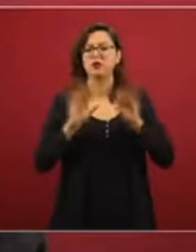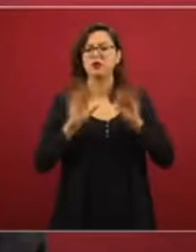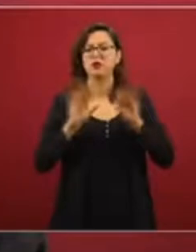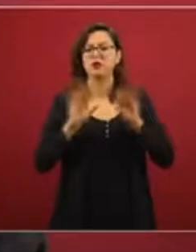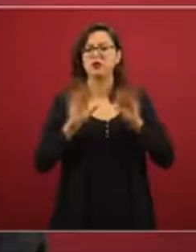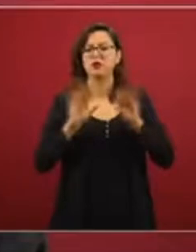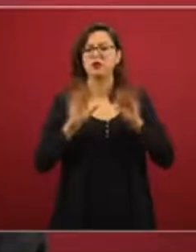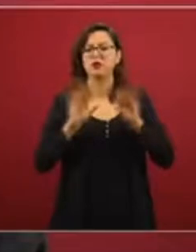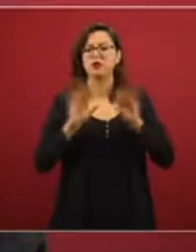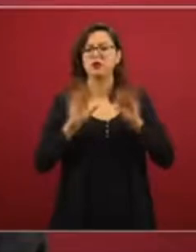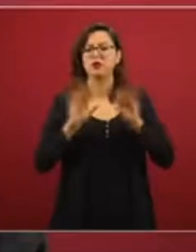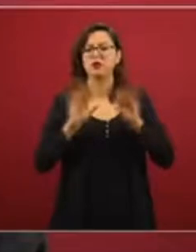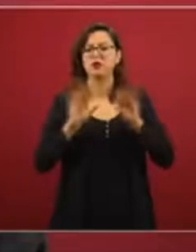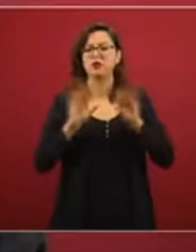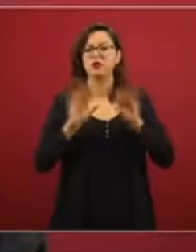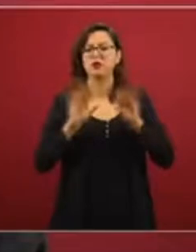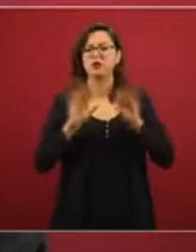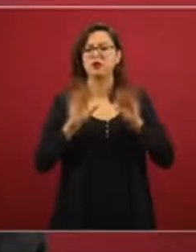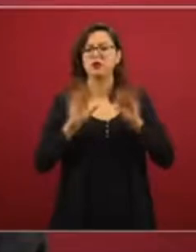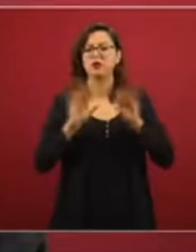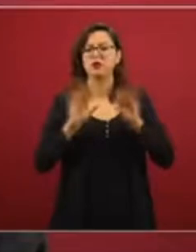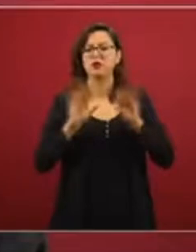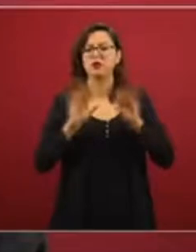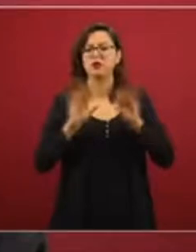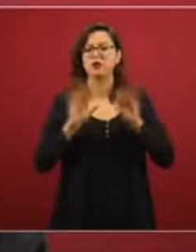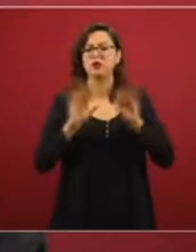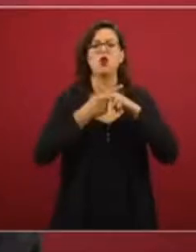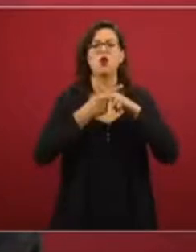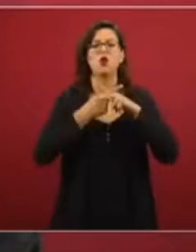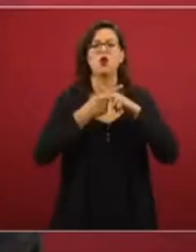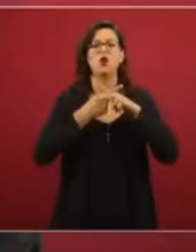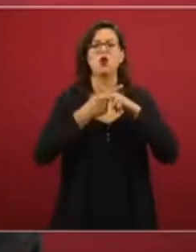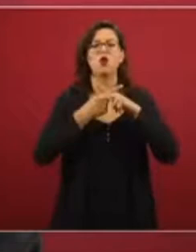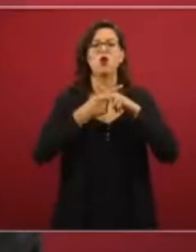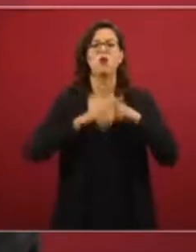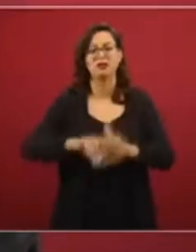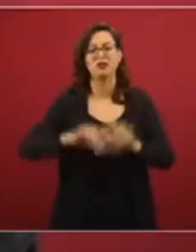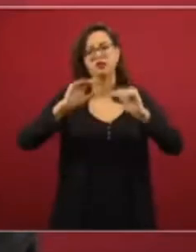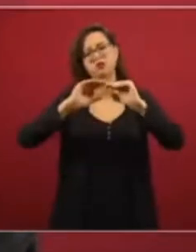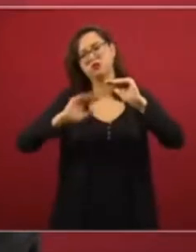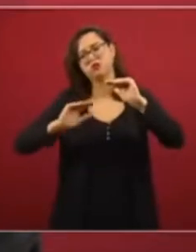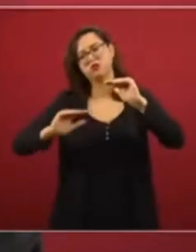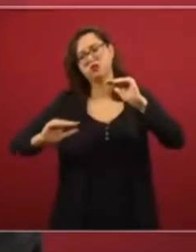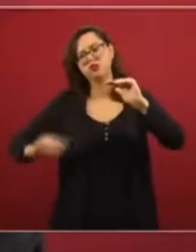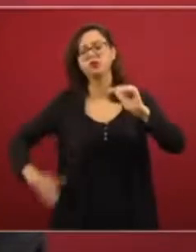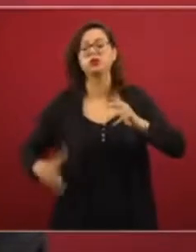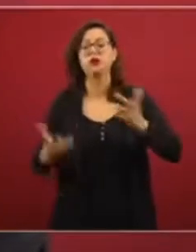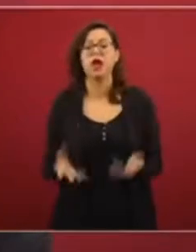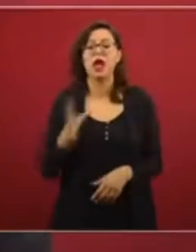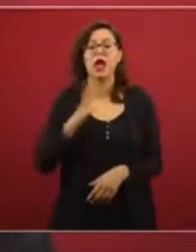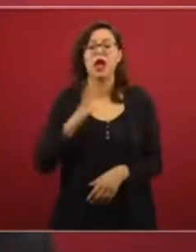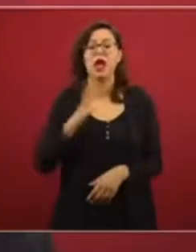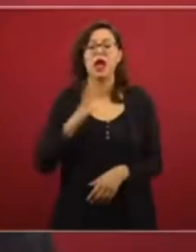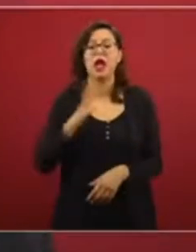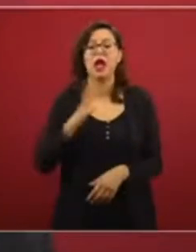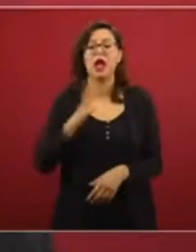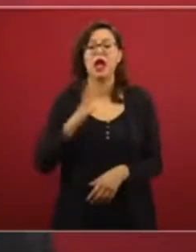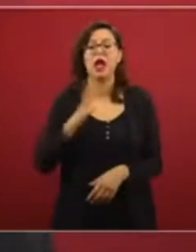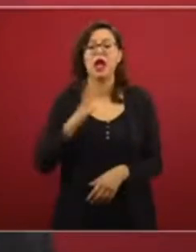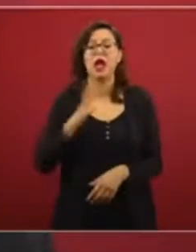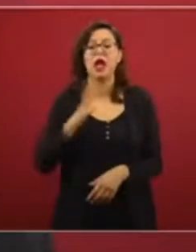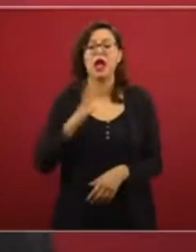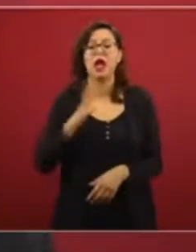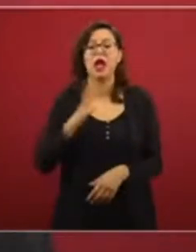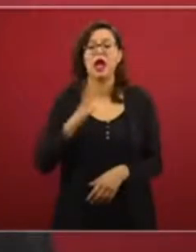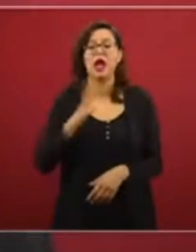is clear to see the descent of the tendency. Y tenemos ya 28 entidades federativas. And we now